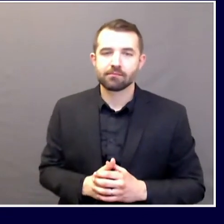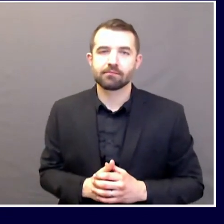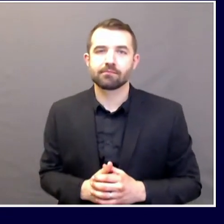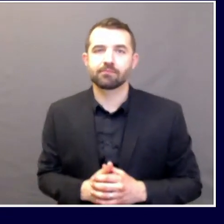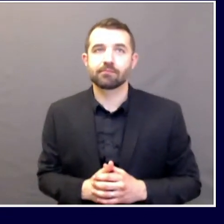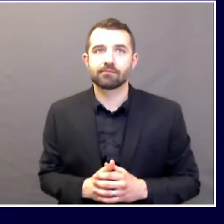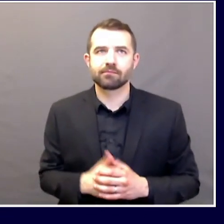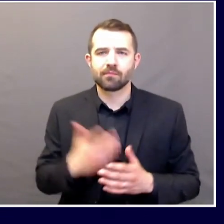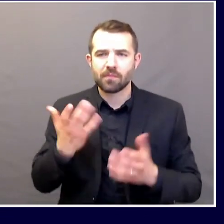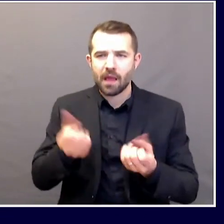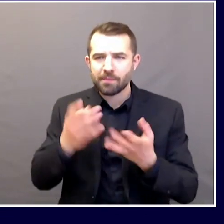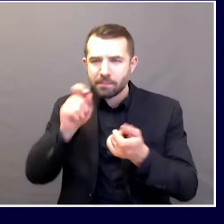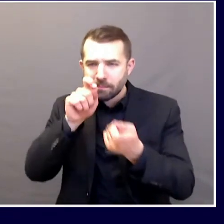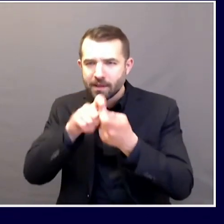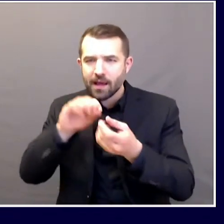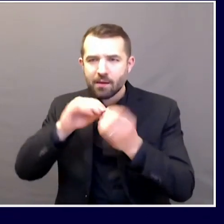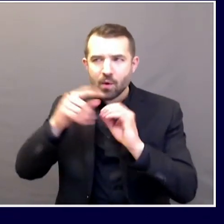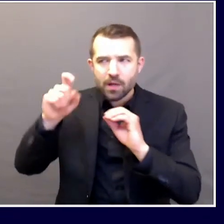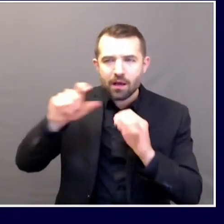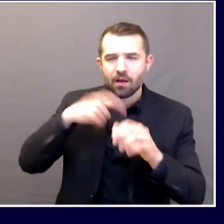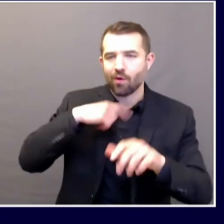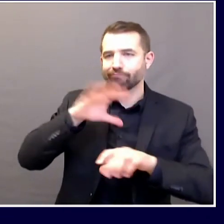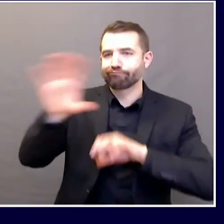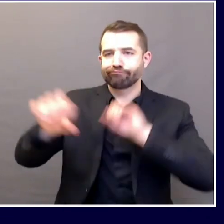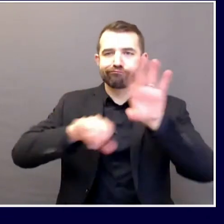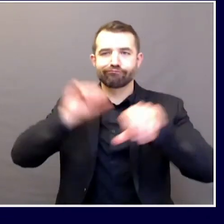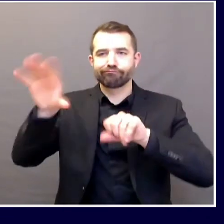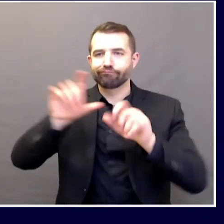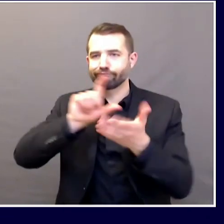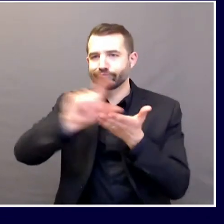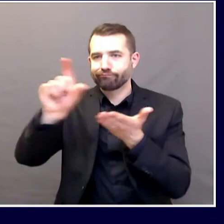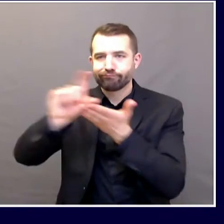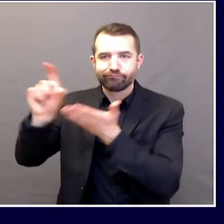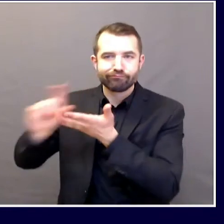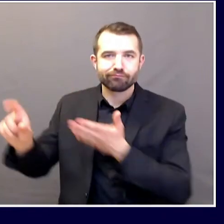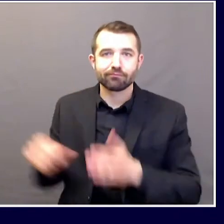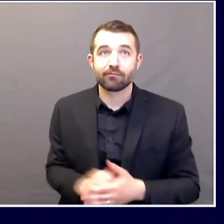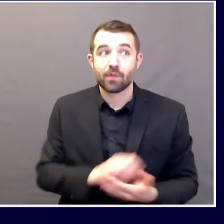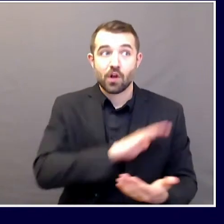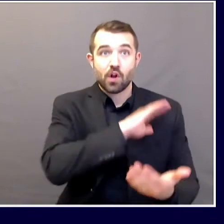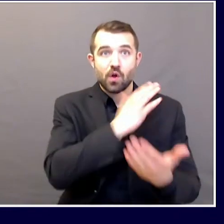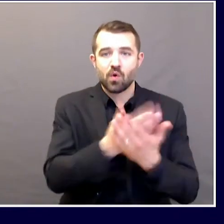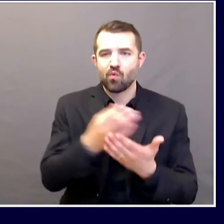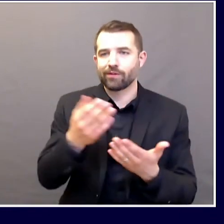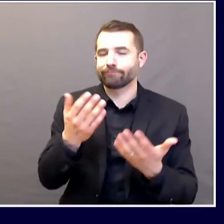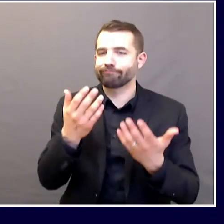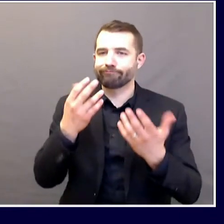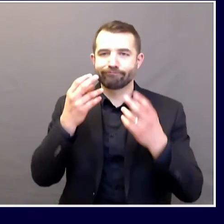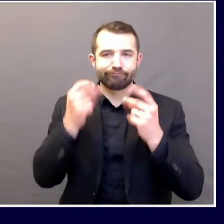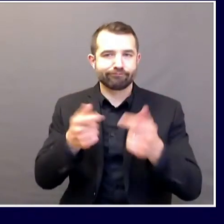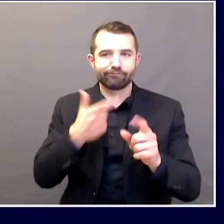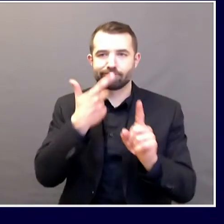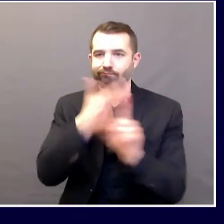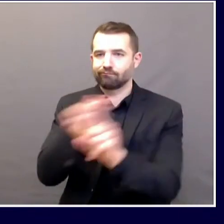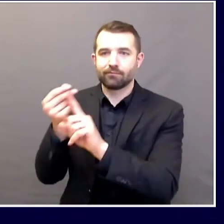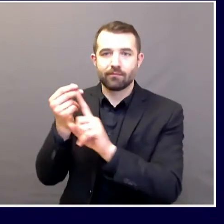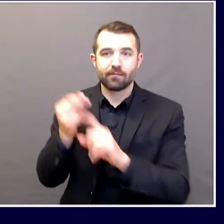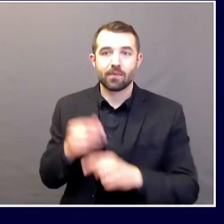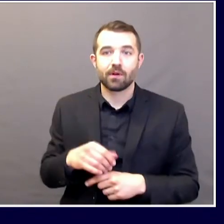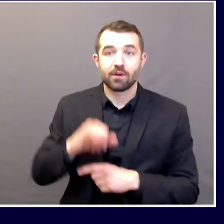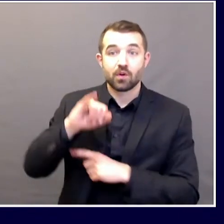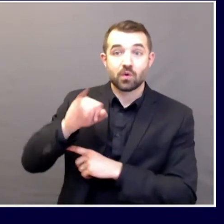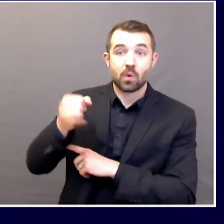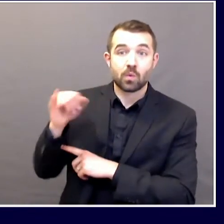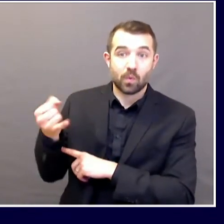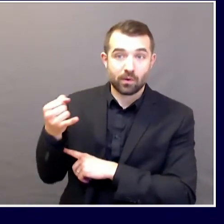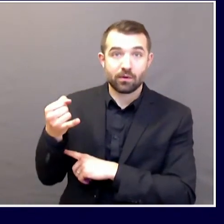that process will begin as soon as the vaccine is delivered. J&J vaccine doesn't typically arrive until Wednesdays or